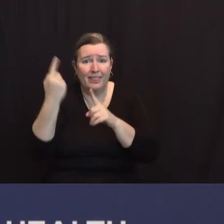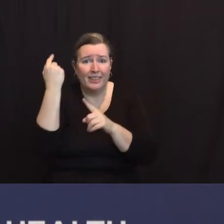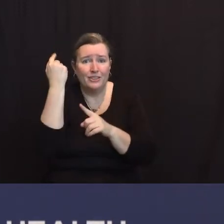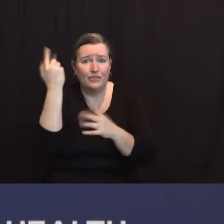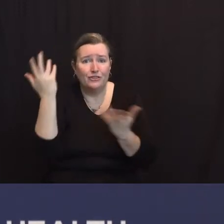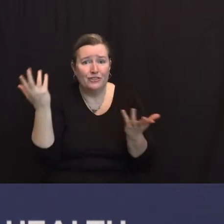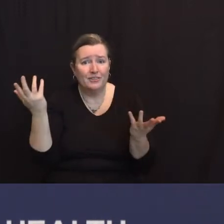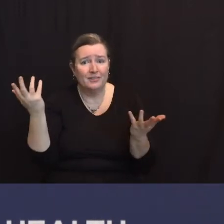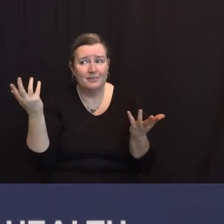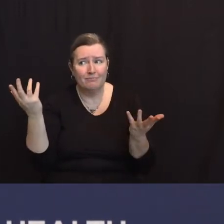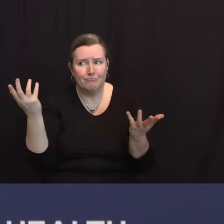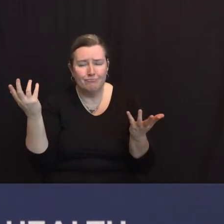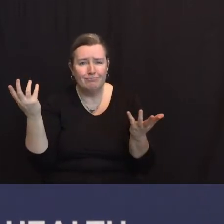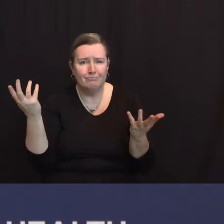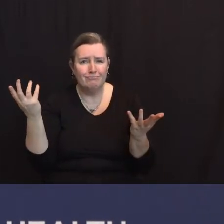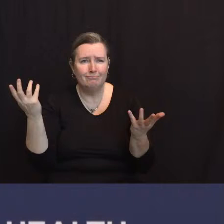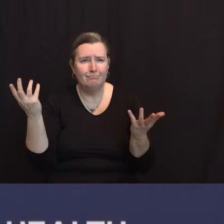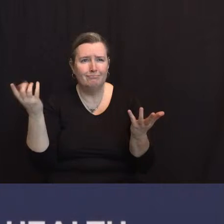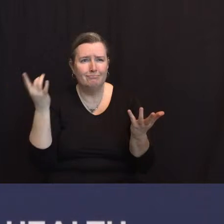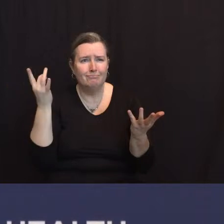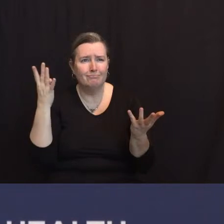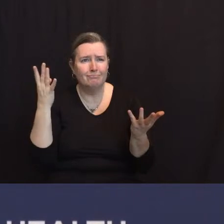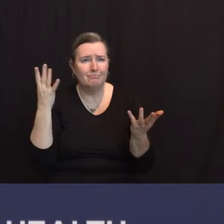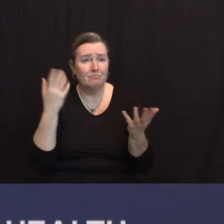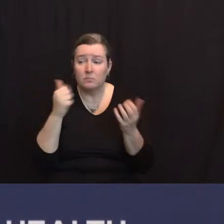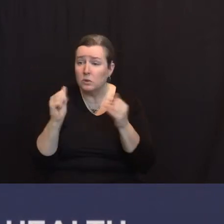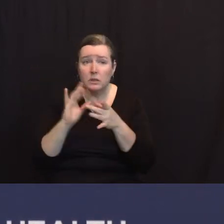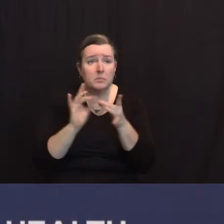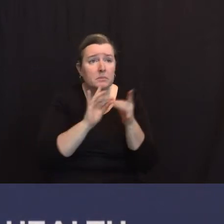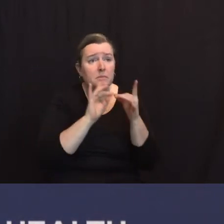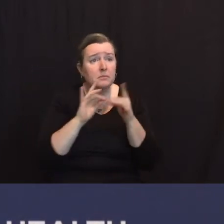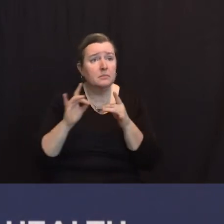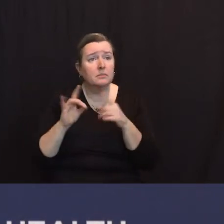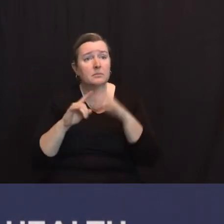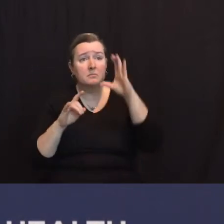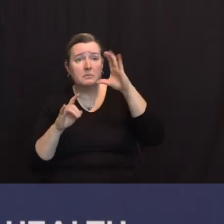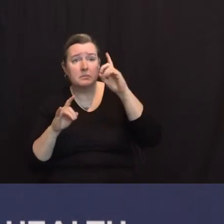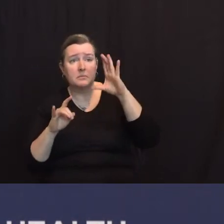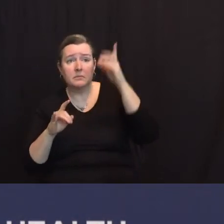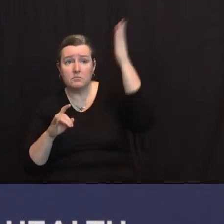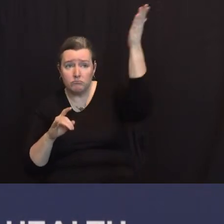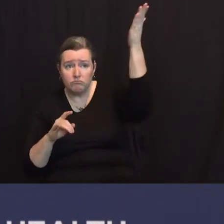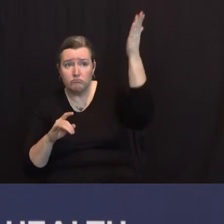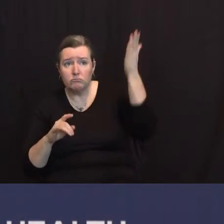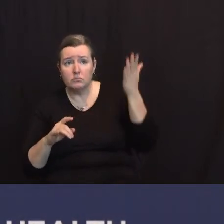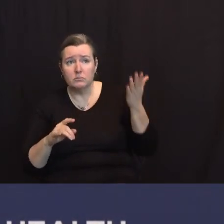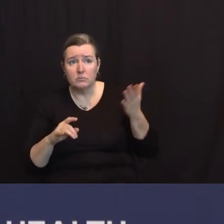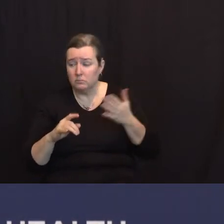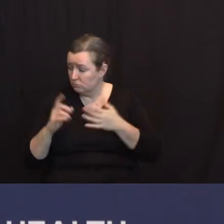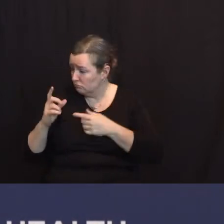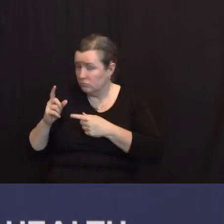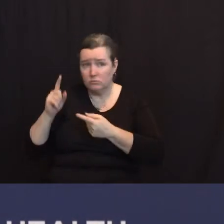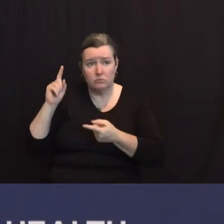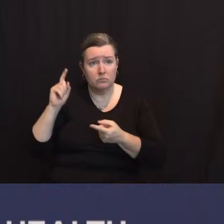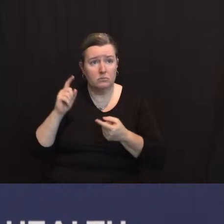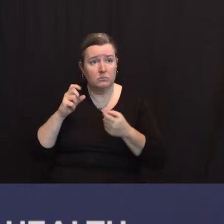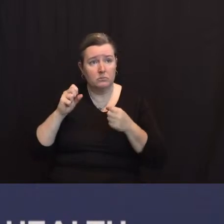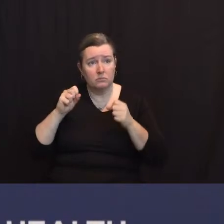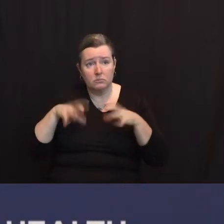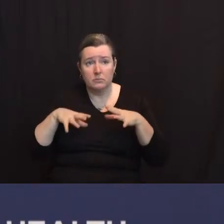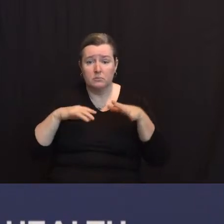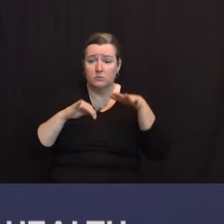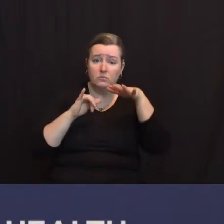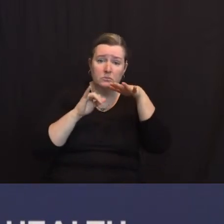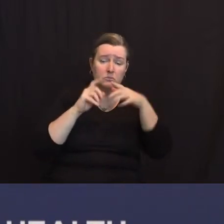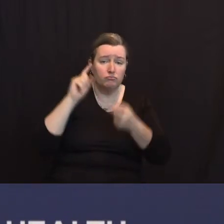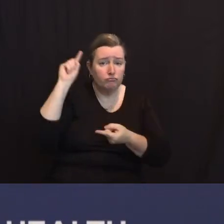comments on CDC guidance, dropping quarantining, how much in the dark, or the one I have not addressed,